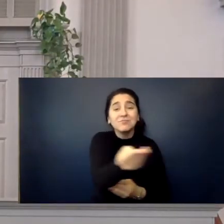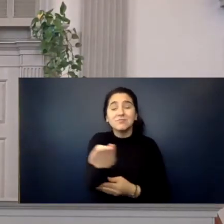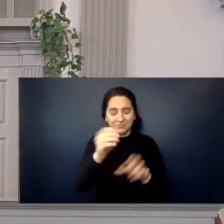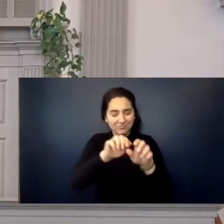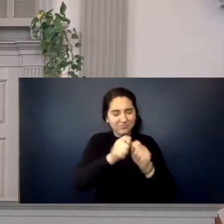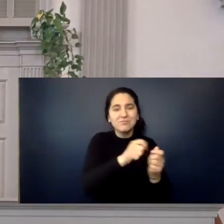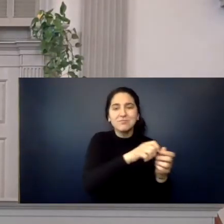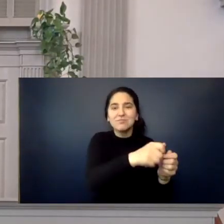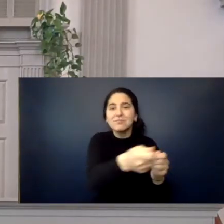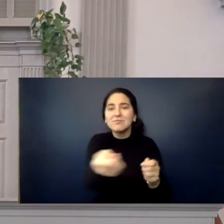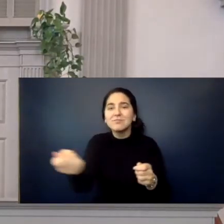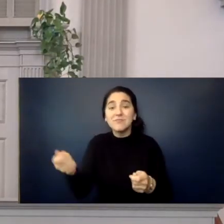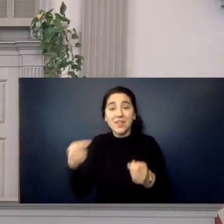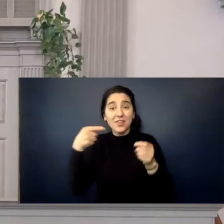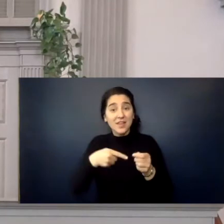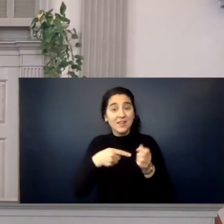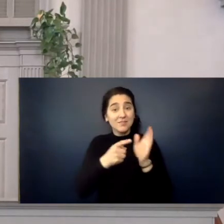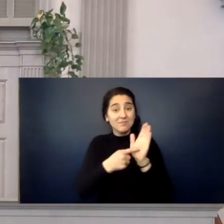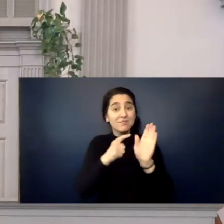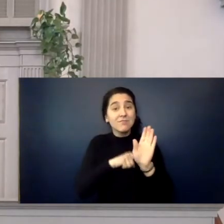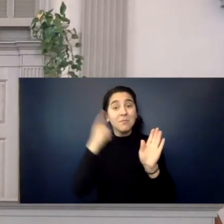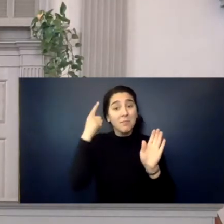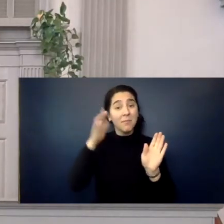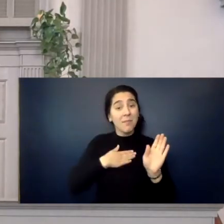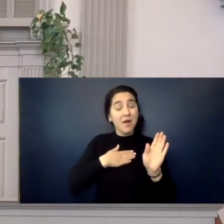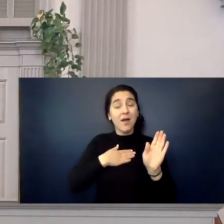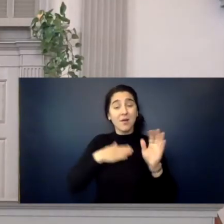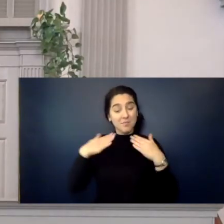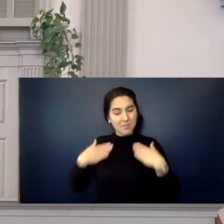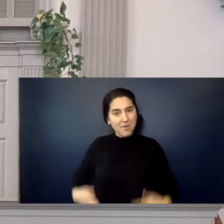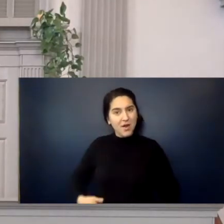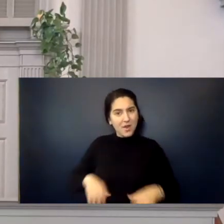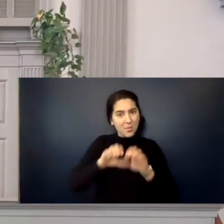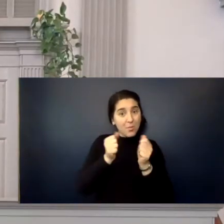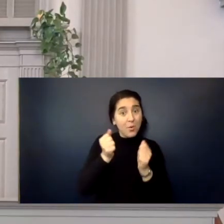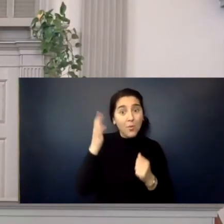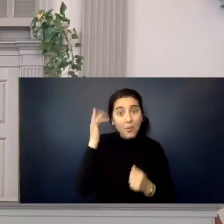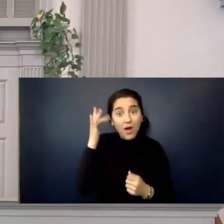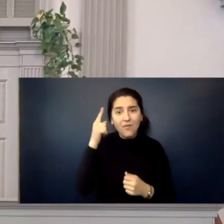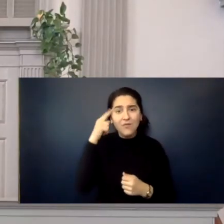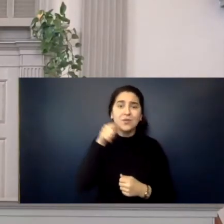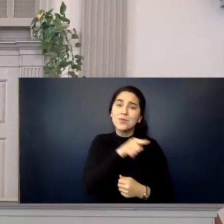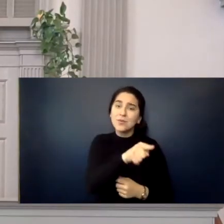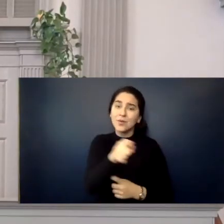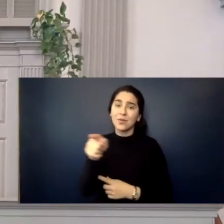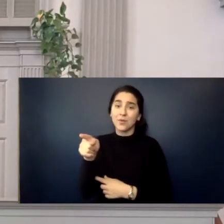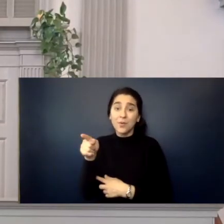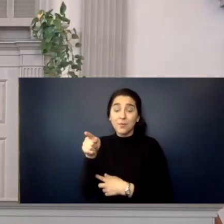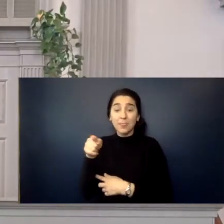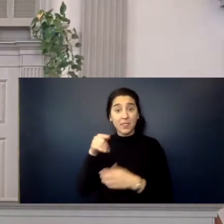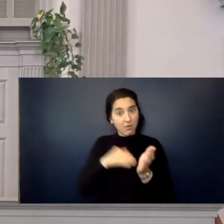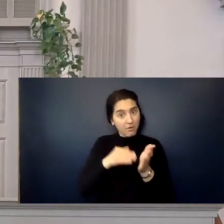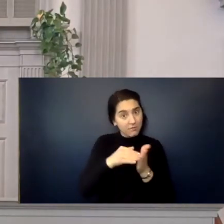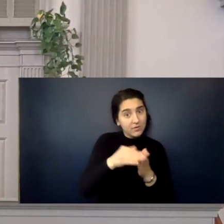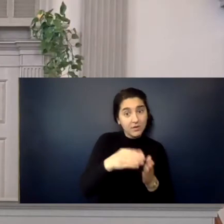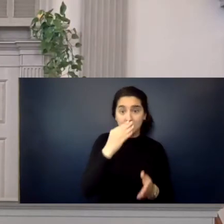it to his friends, breaking it, saying, "This is my body, broken for